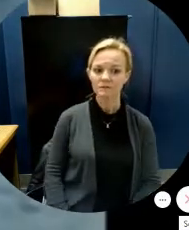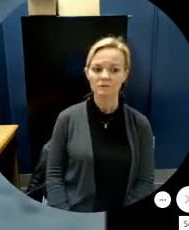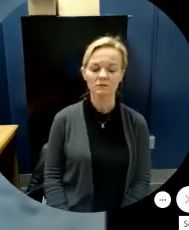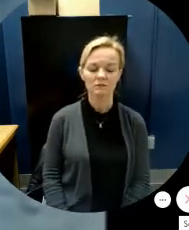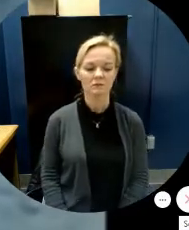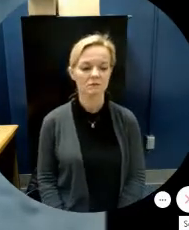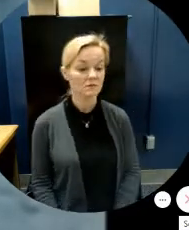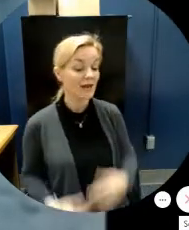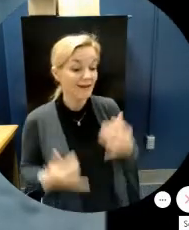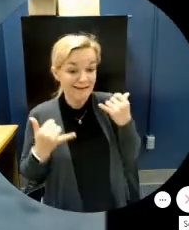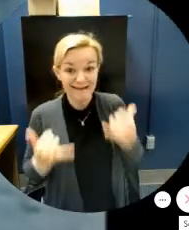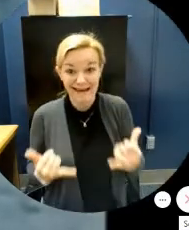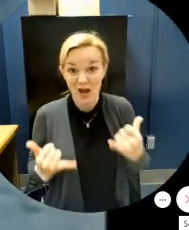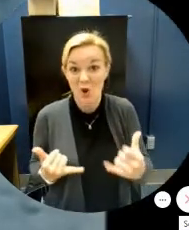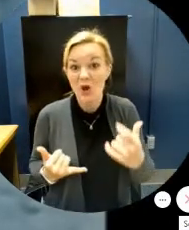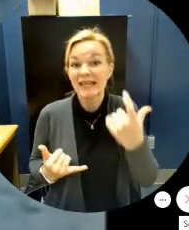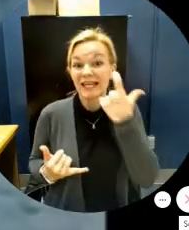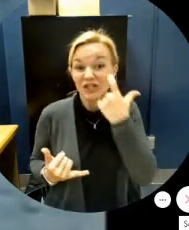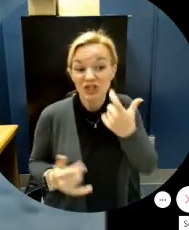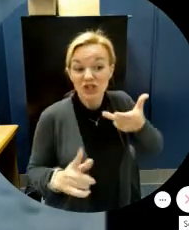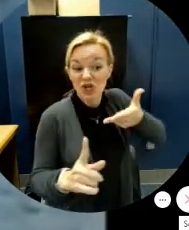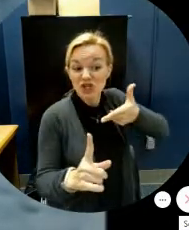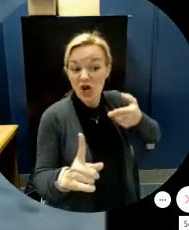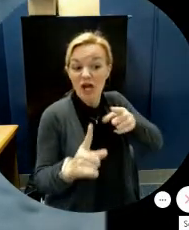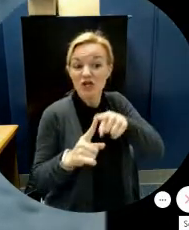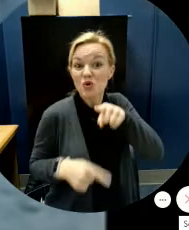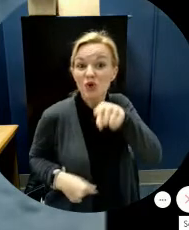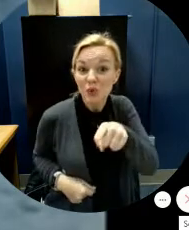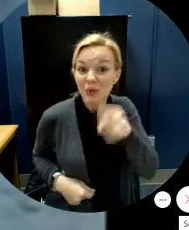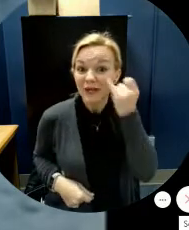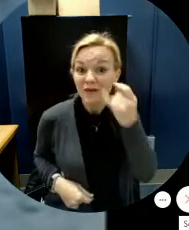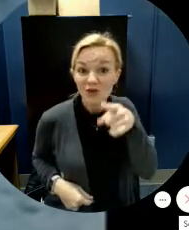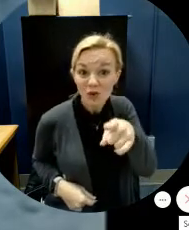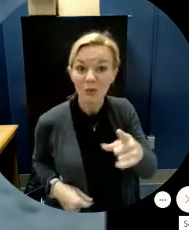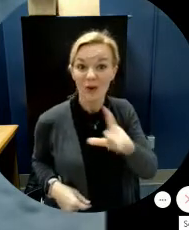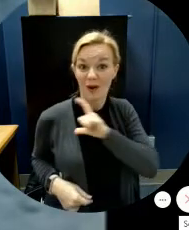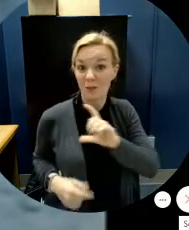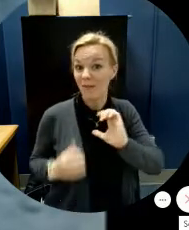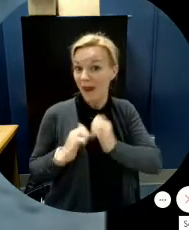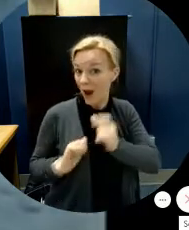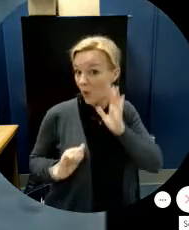You've just been shot at. If you were a police officer, how would you react?